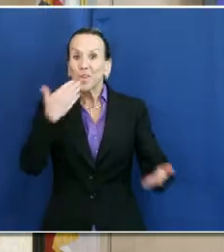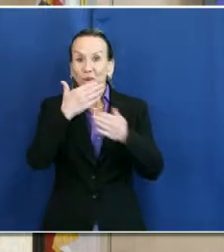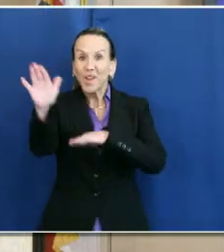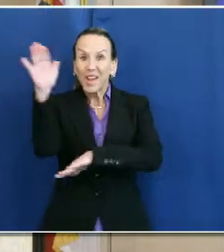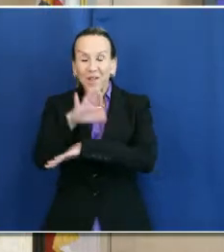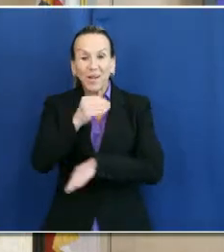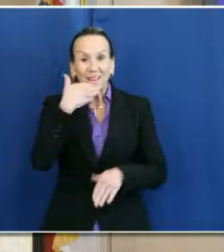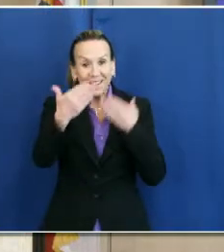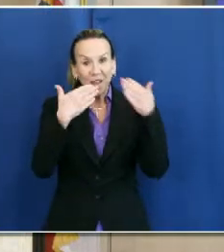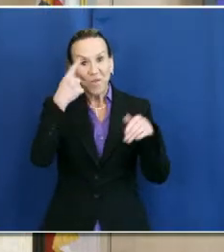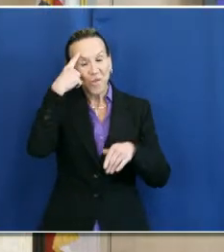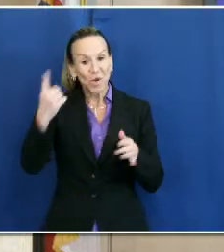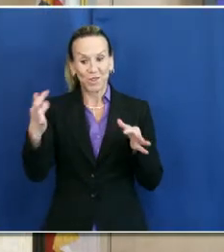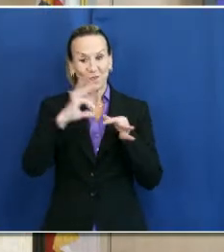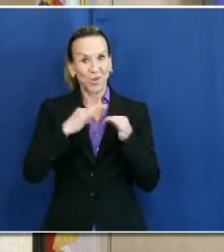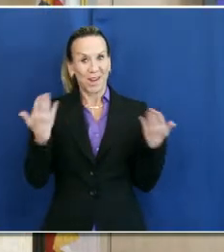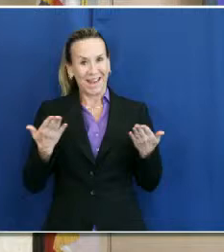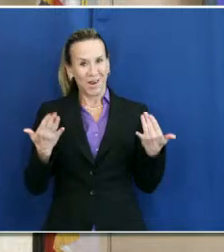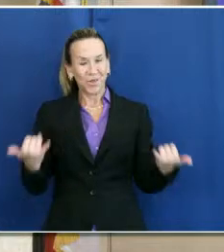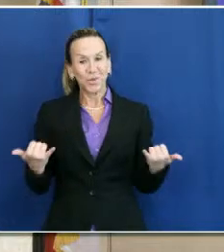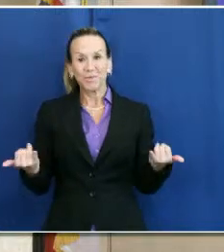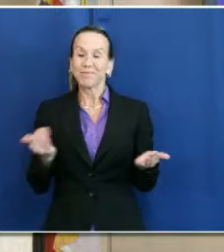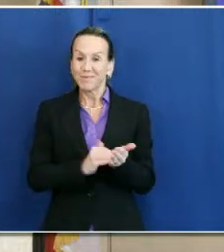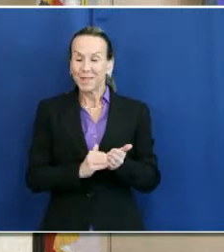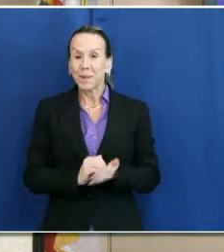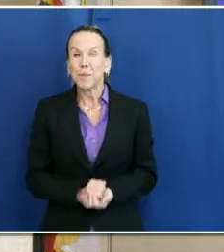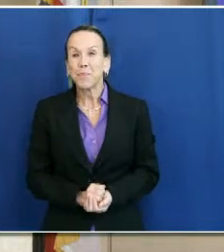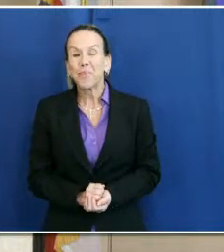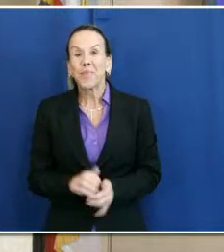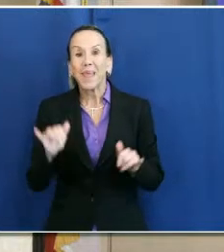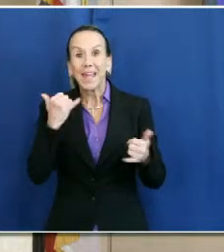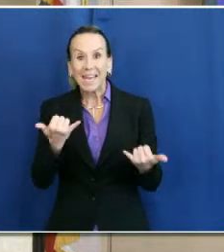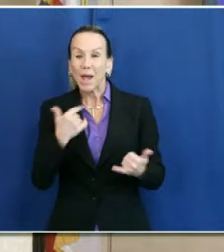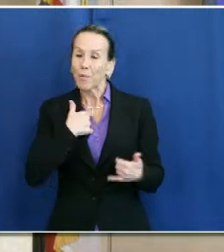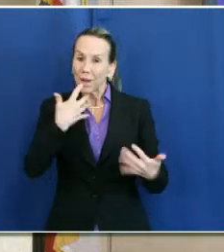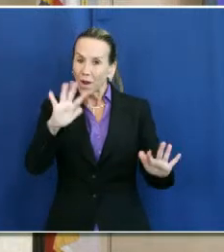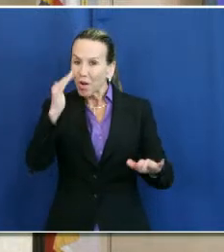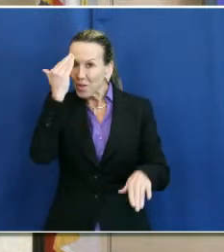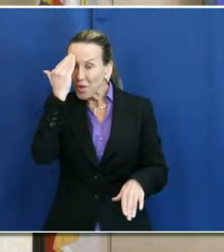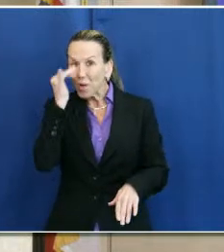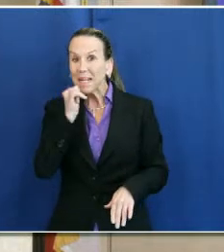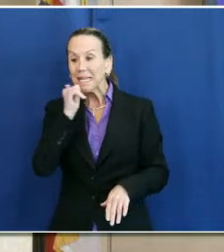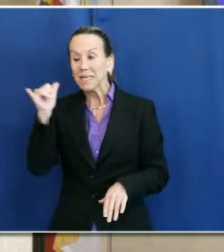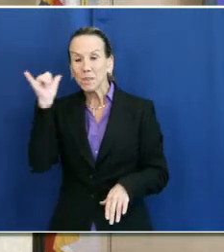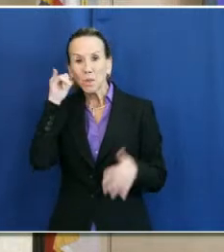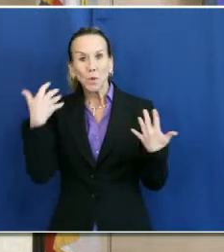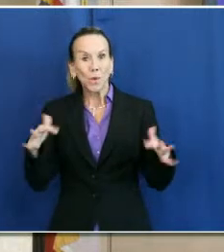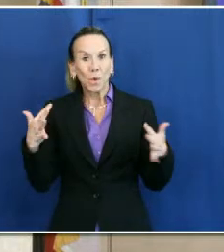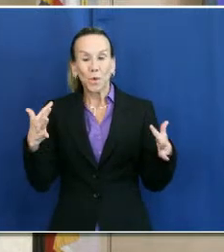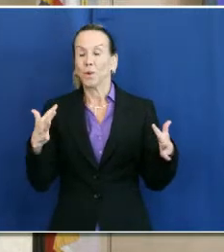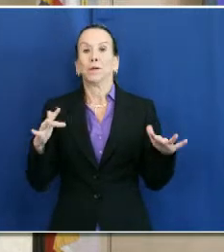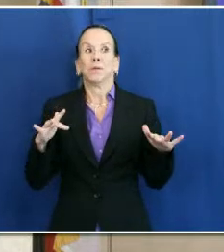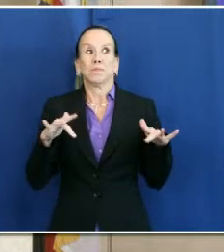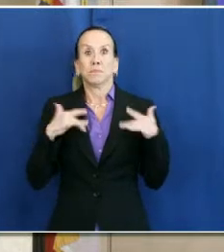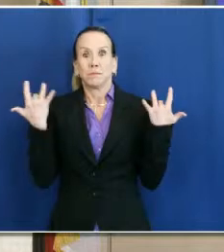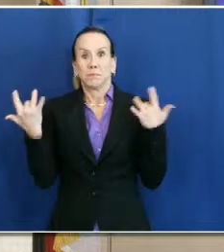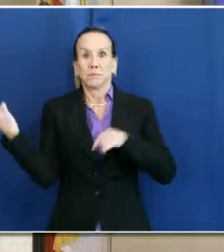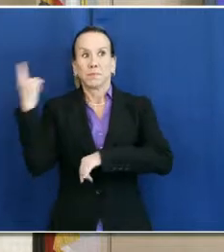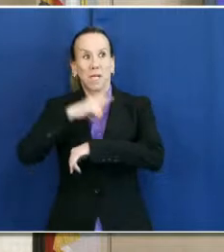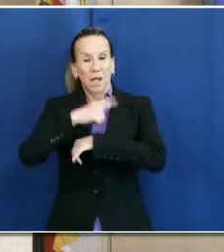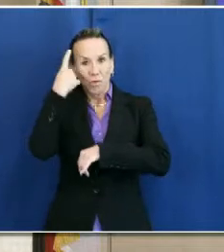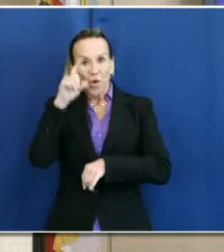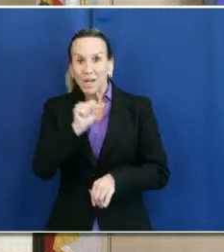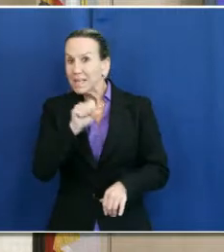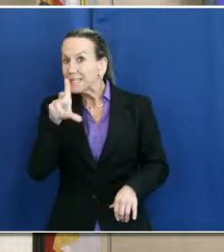Good afternoon, and thank you for joining us once again. As we all know by now, yesterday was a very big day for the County of San Diego